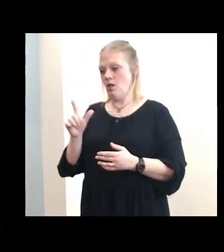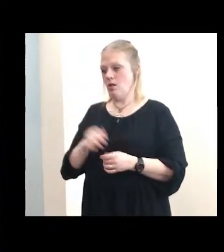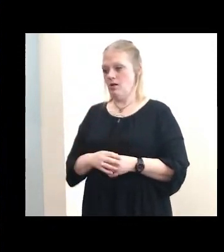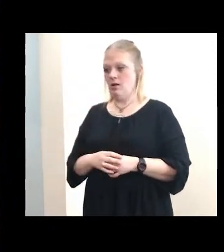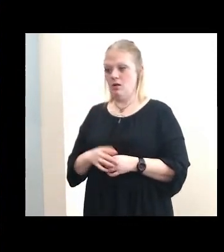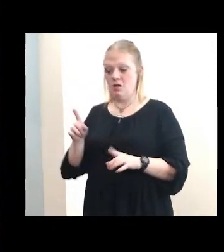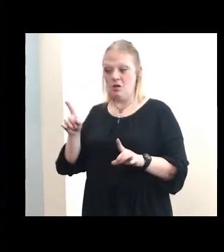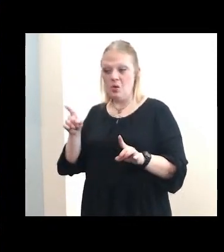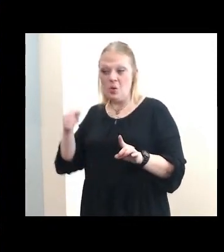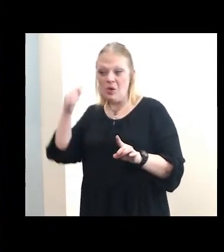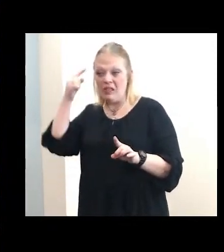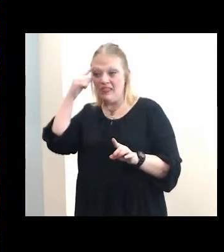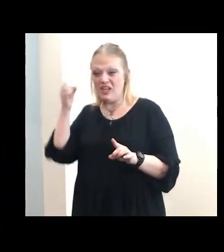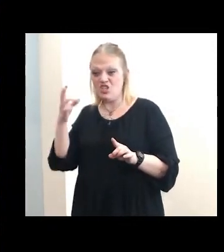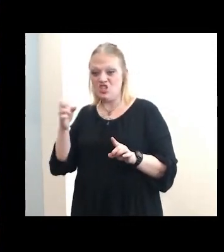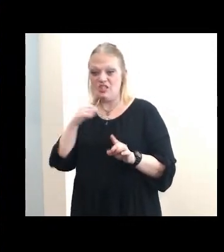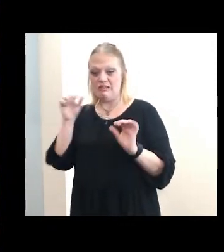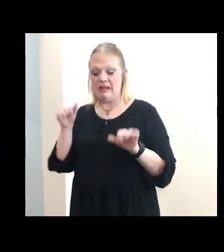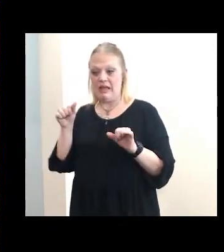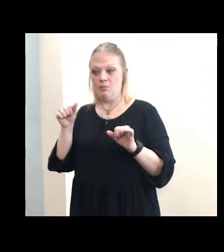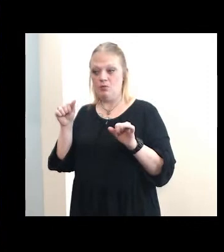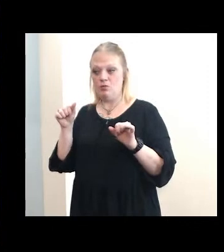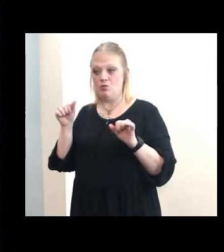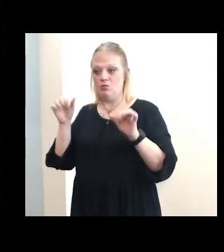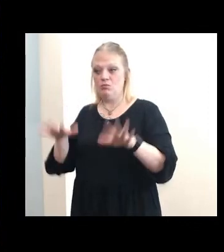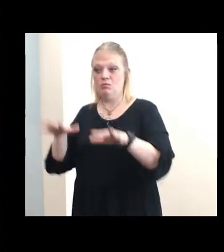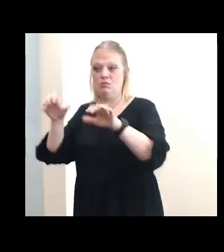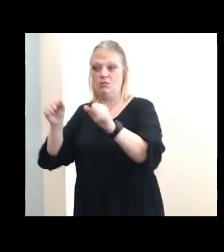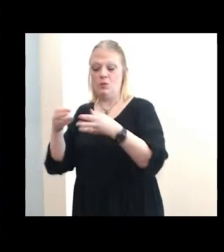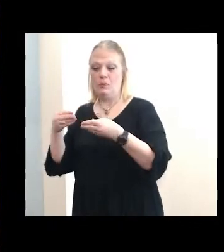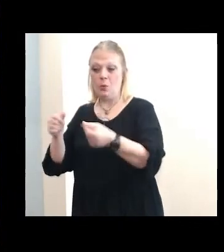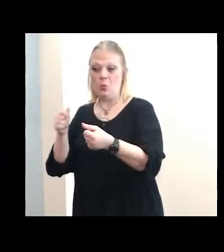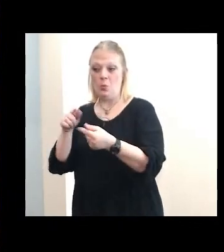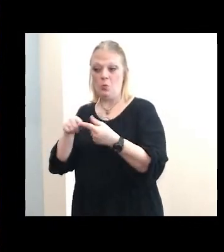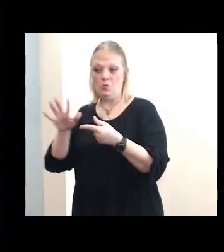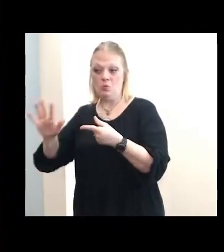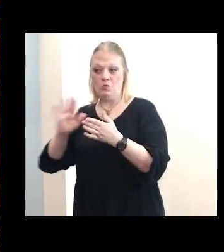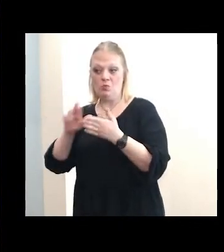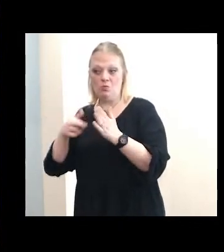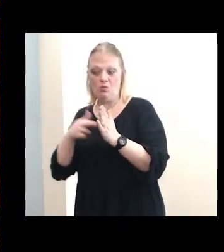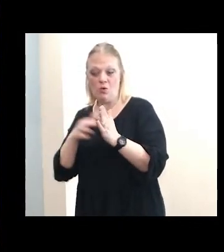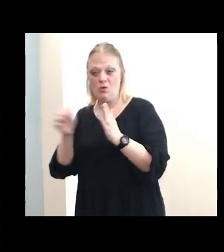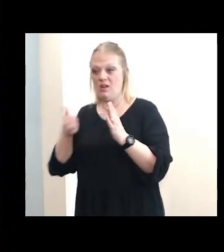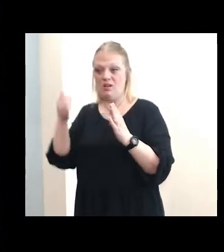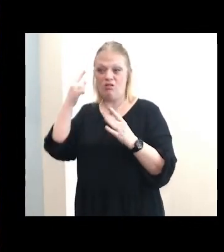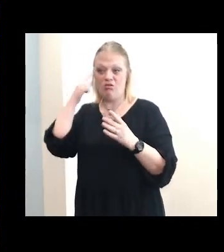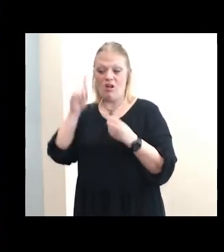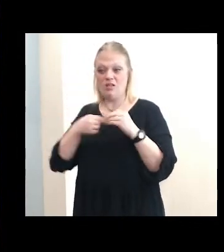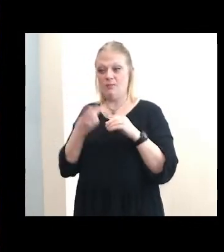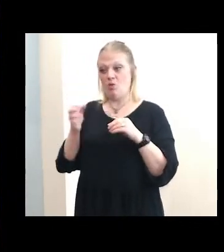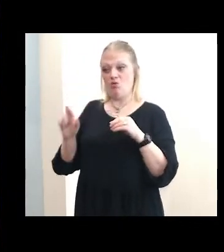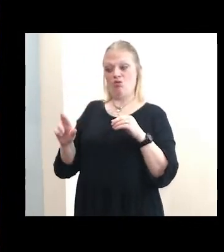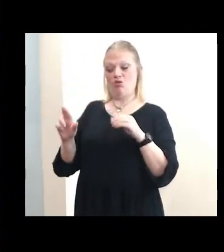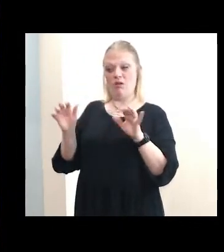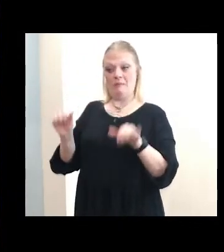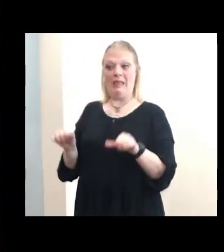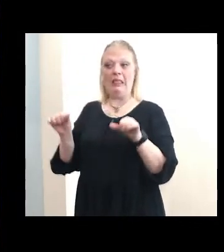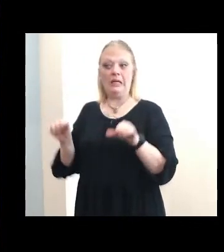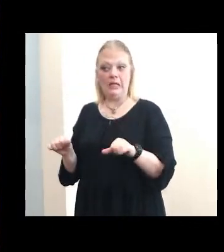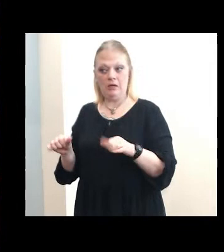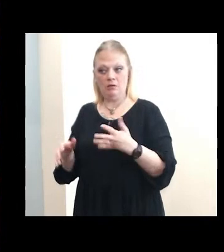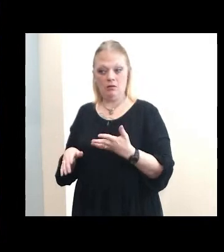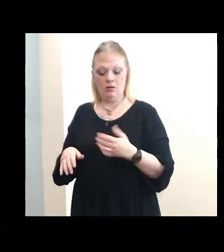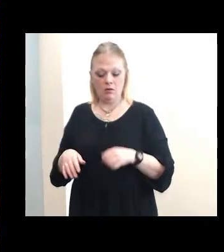Do you think she would be able to step in smoothly to this role, and do you have any other thoughts about her, ability